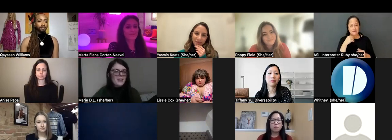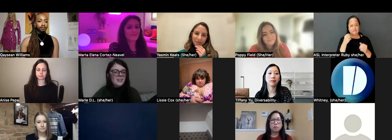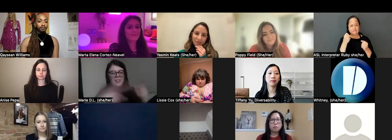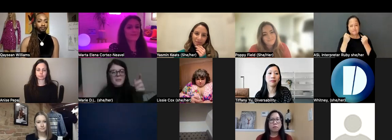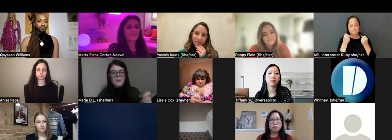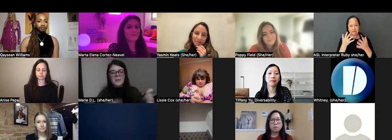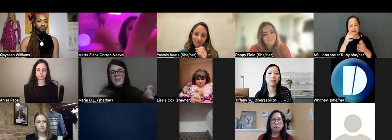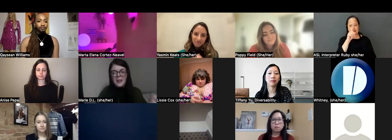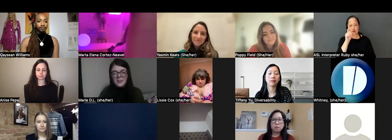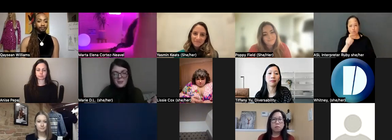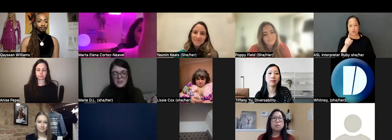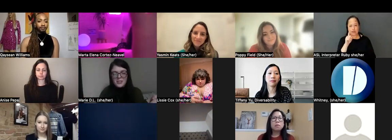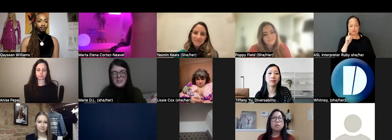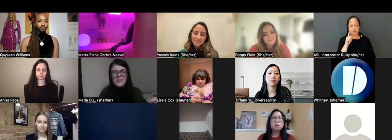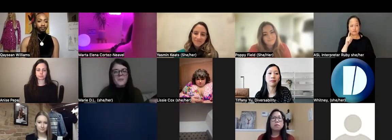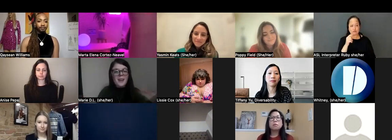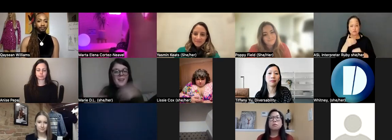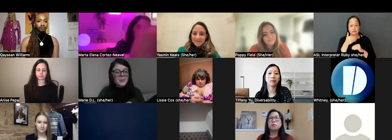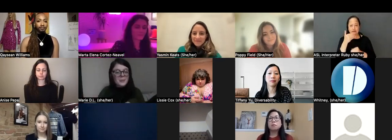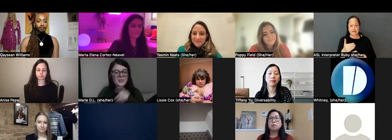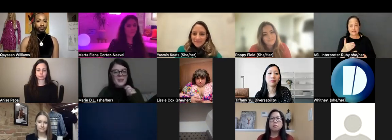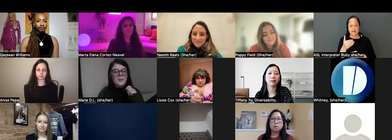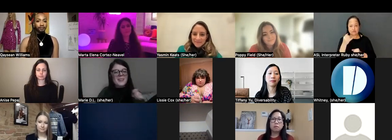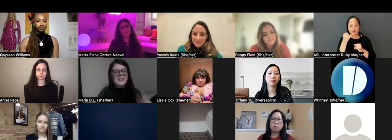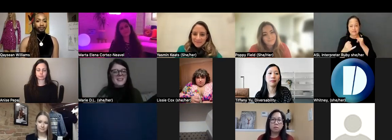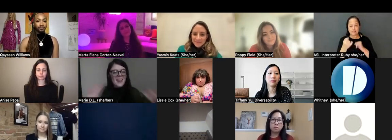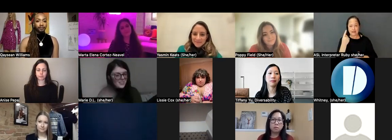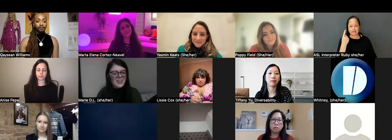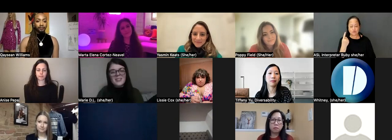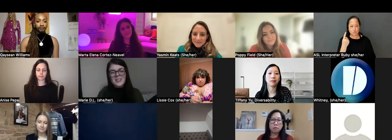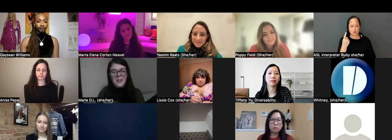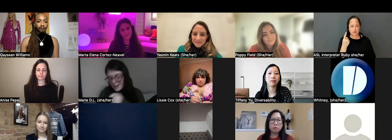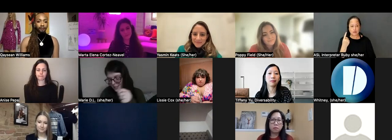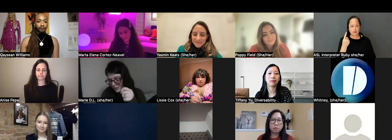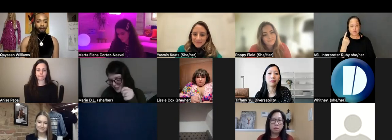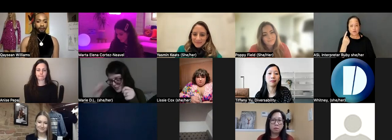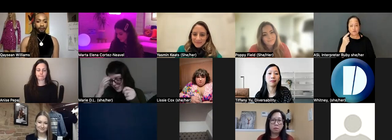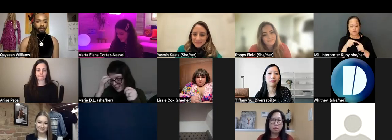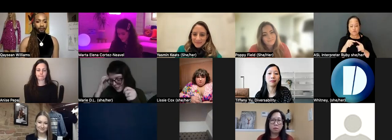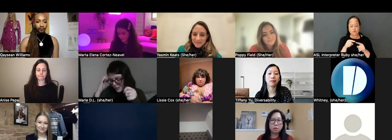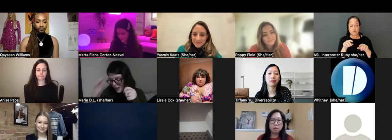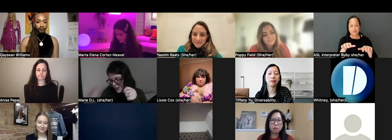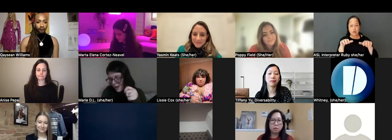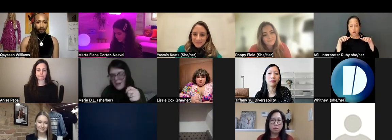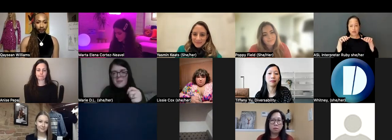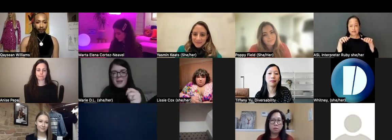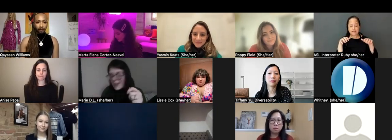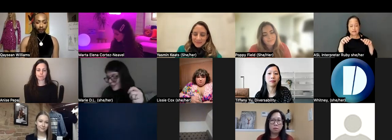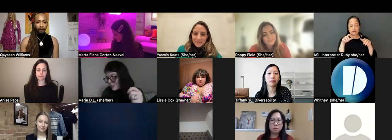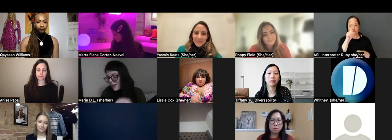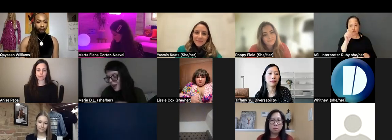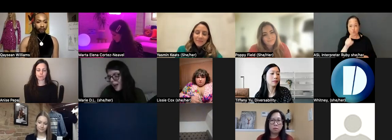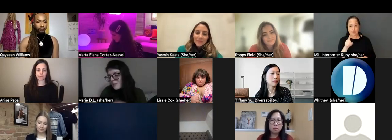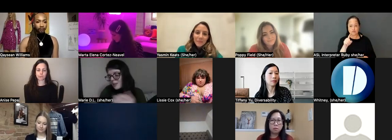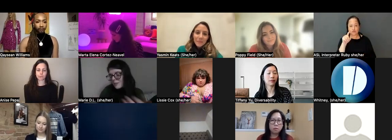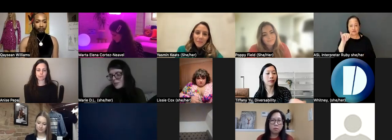I'm going to skip the next question to go to my last one so we can get to our audience questions. And so